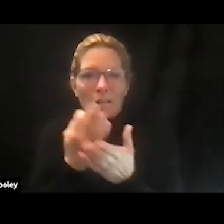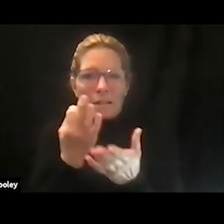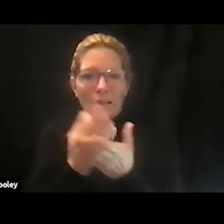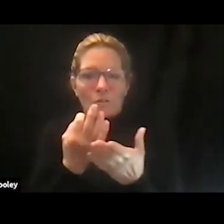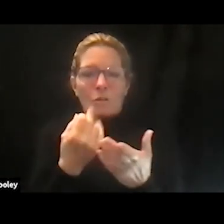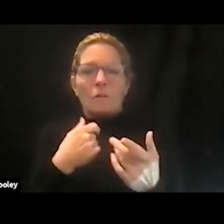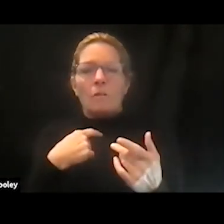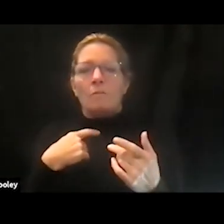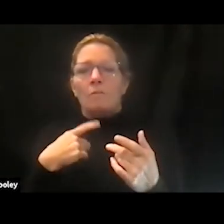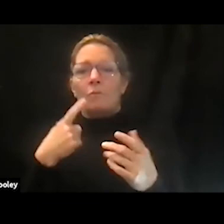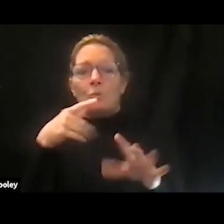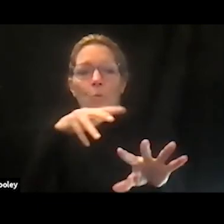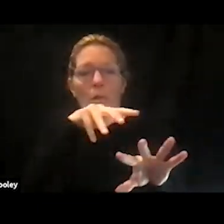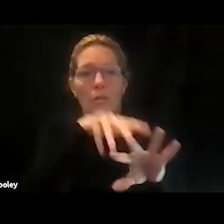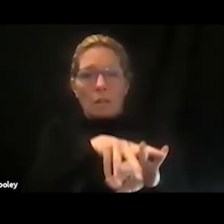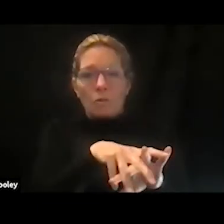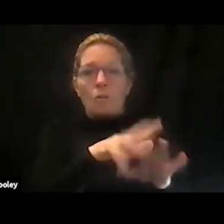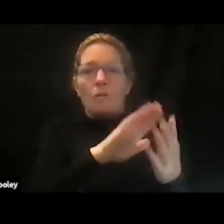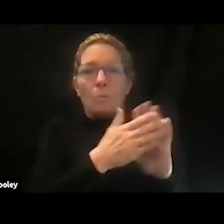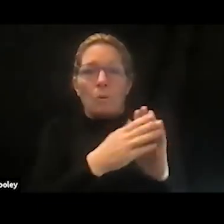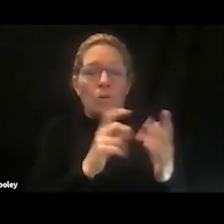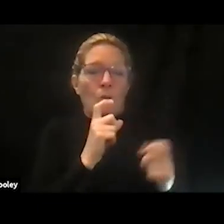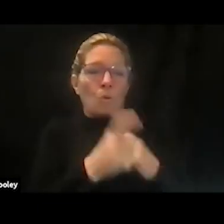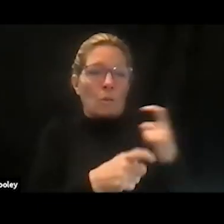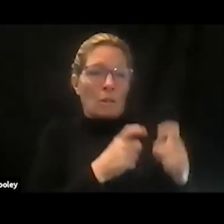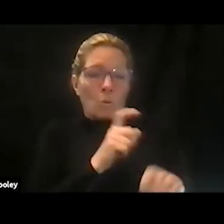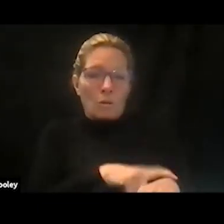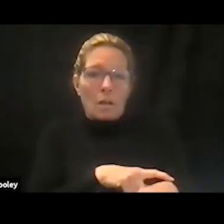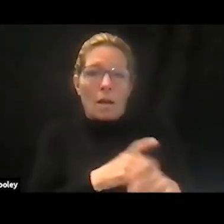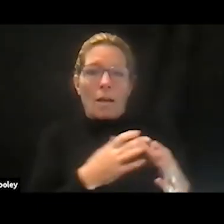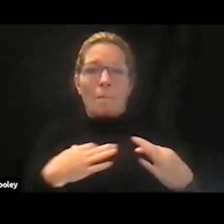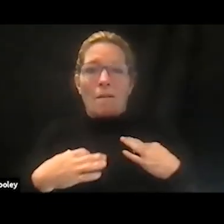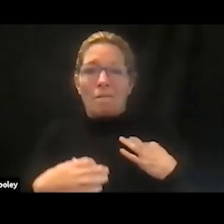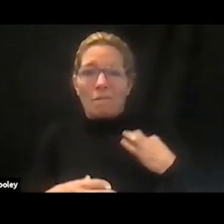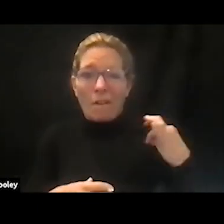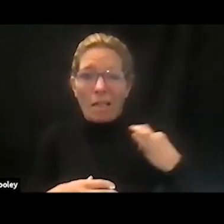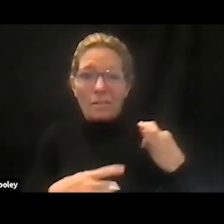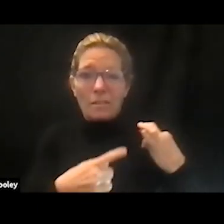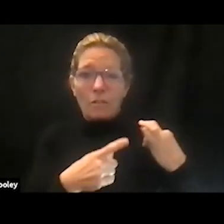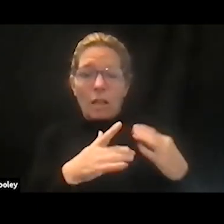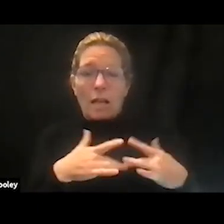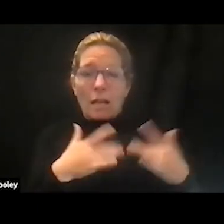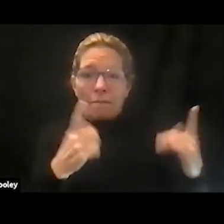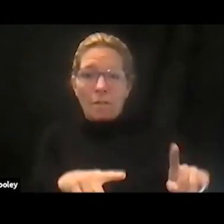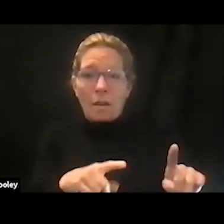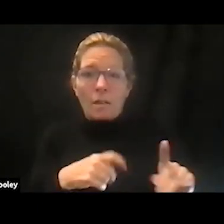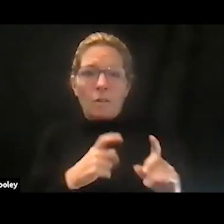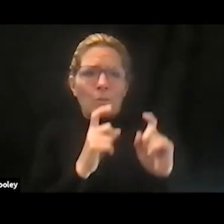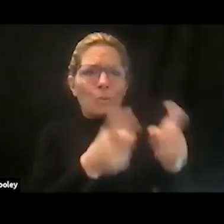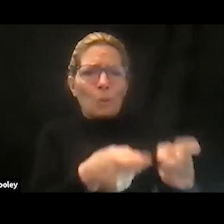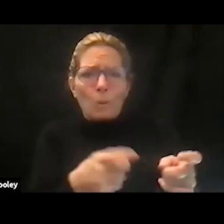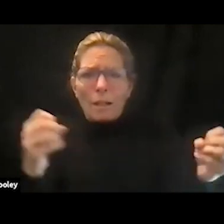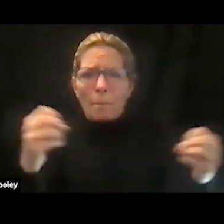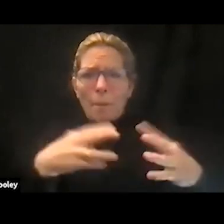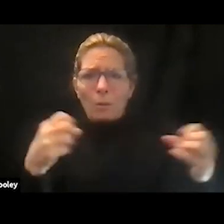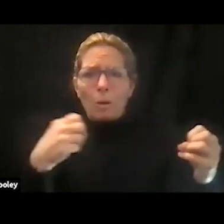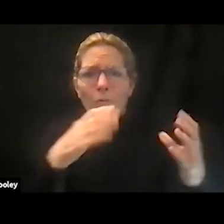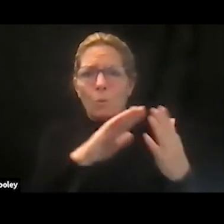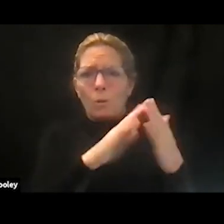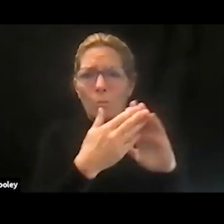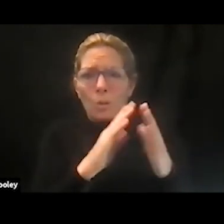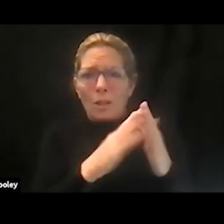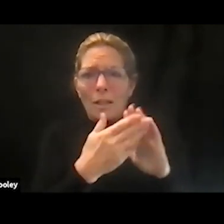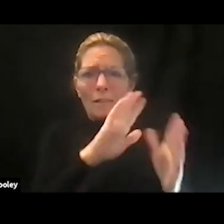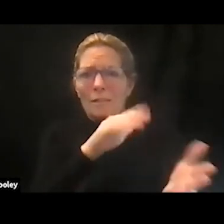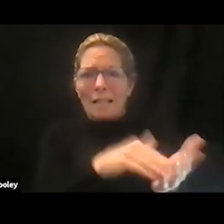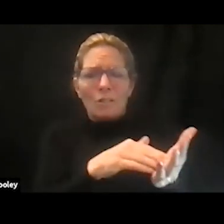Indigenous communities, right? That's donating your time, it's volunteering at an event, it's donating a microwave to a community center,